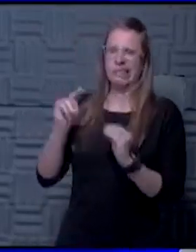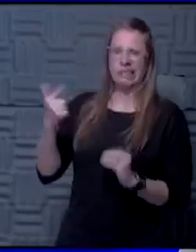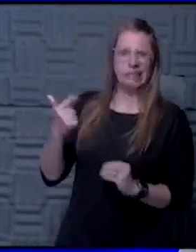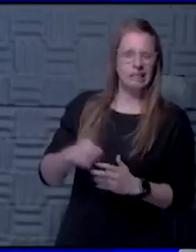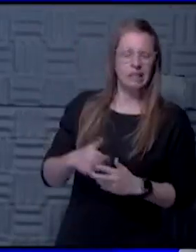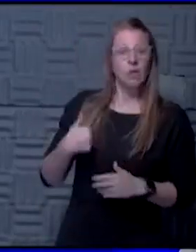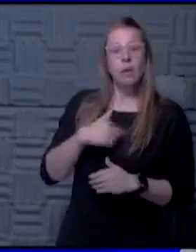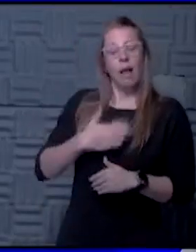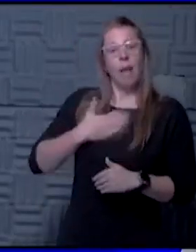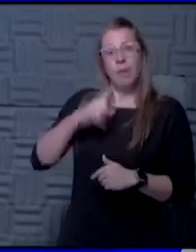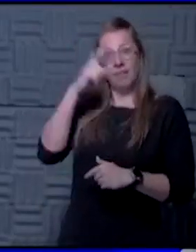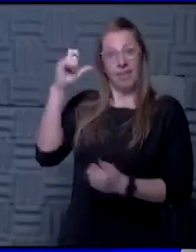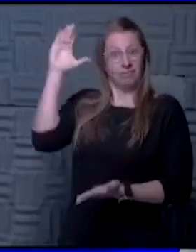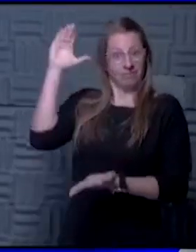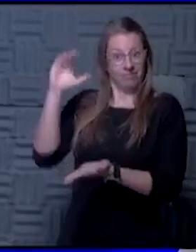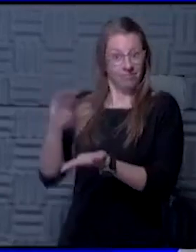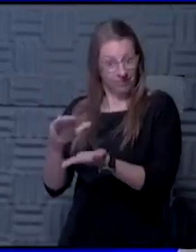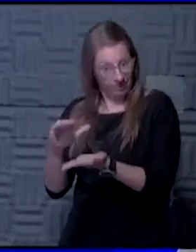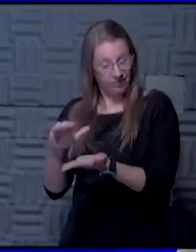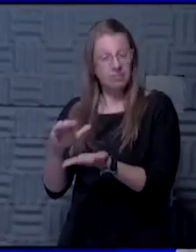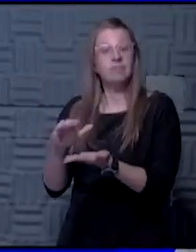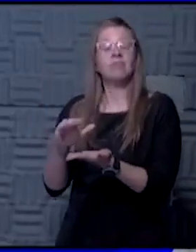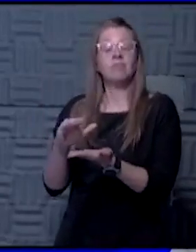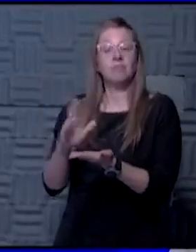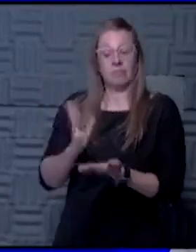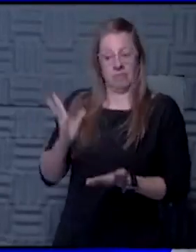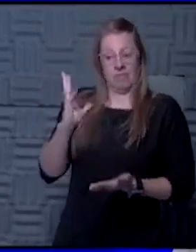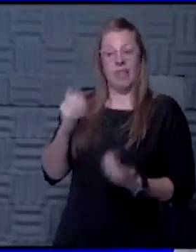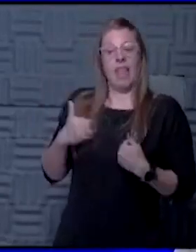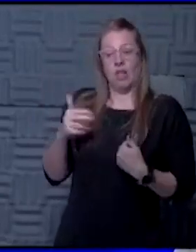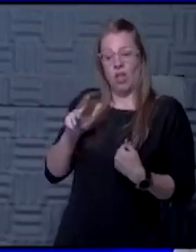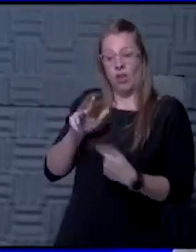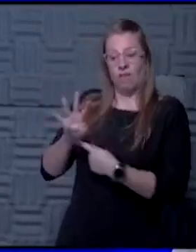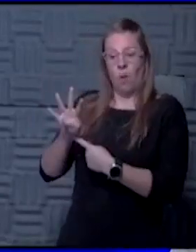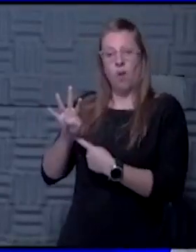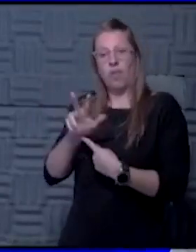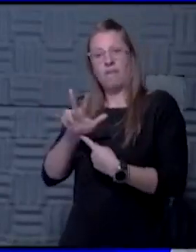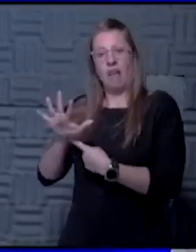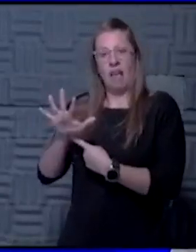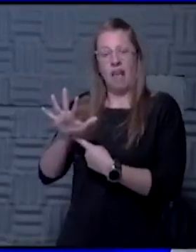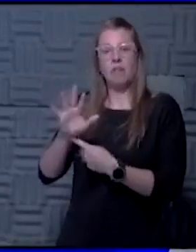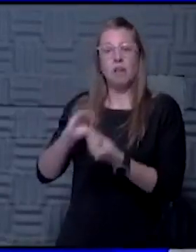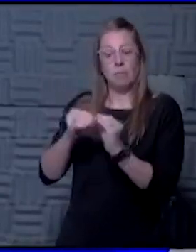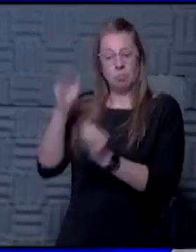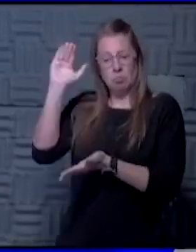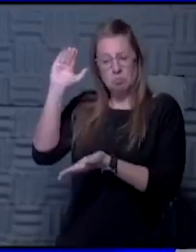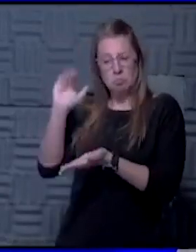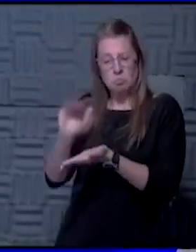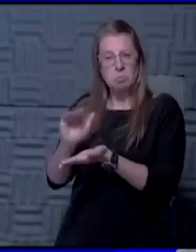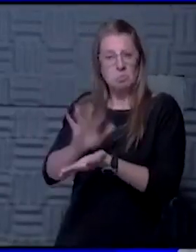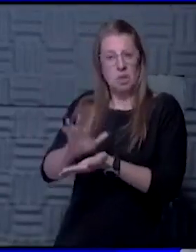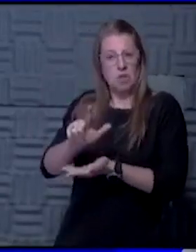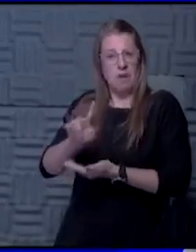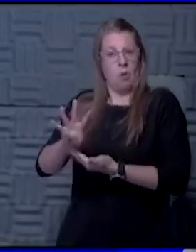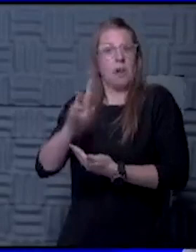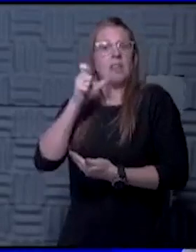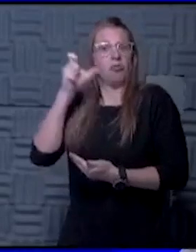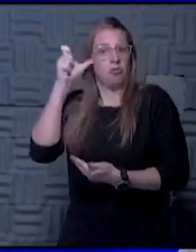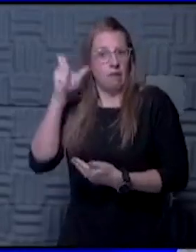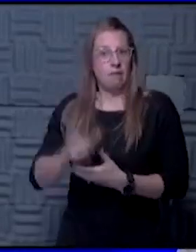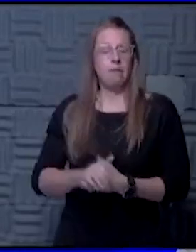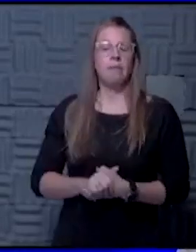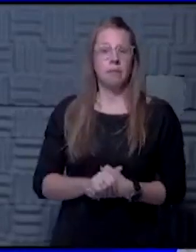We were happy because they went down. We had 34, 35. The numbers came down to about 24